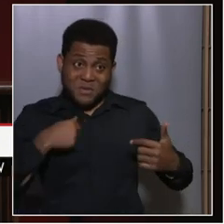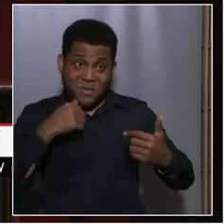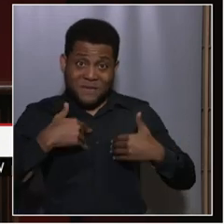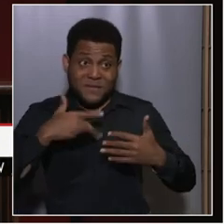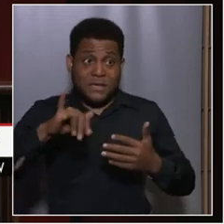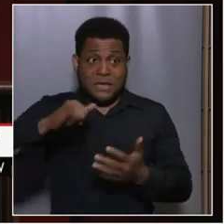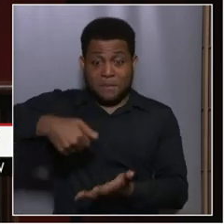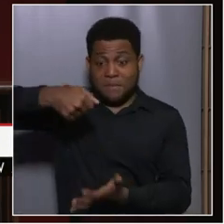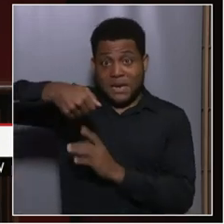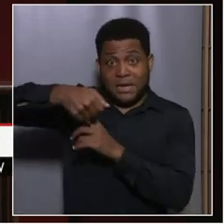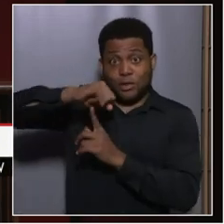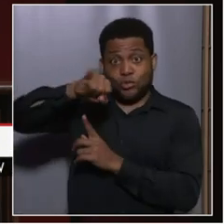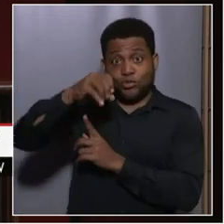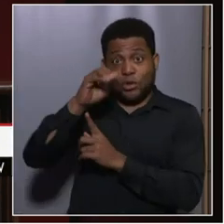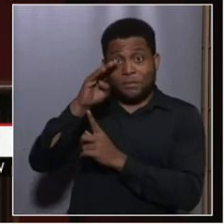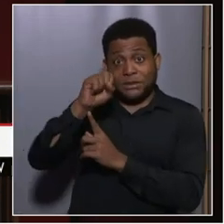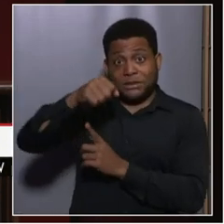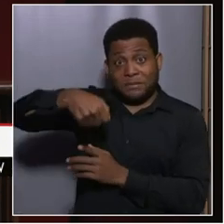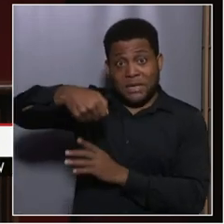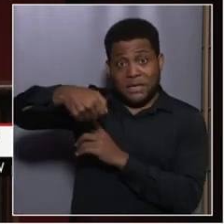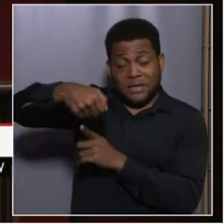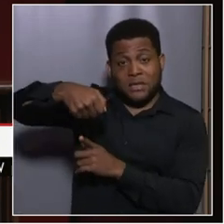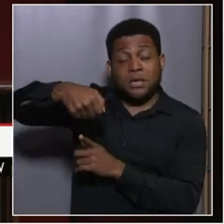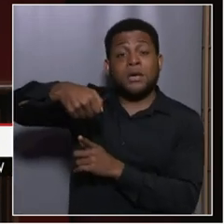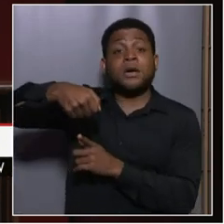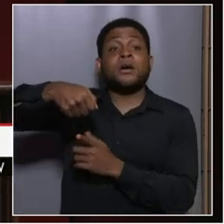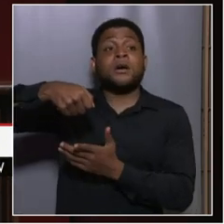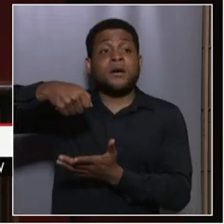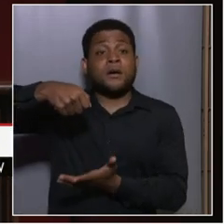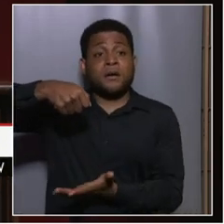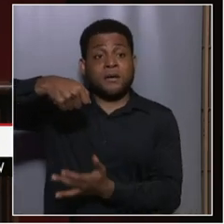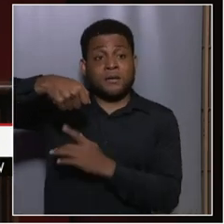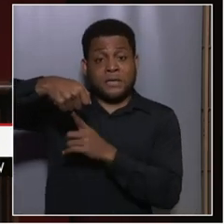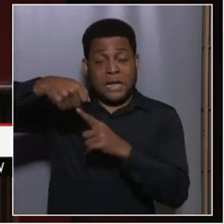Does anybody have a bag of housing vouchers?